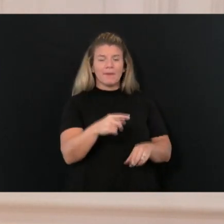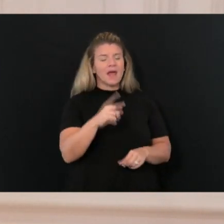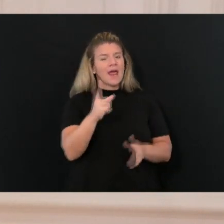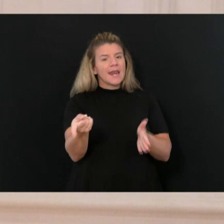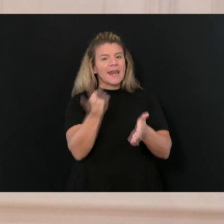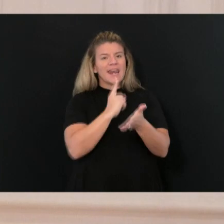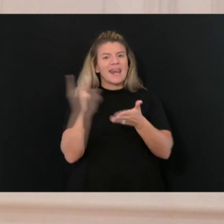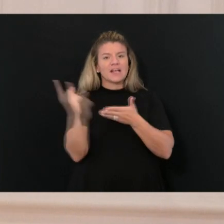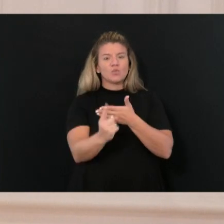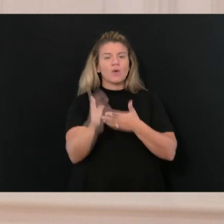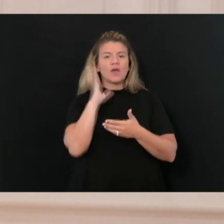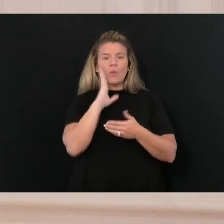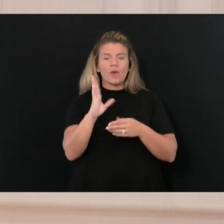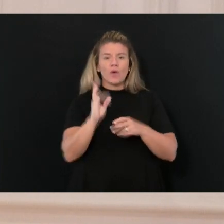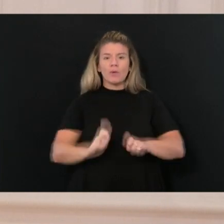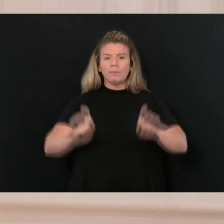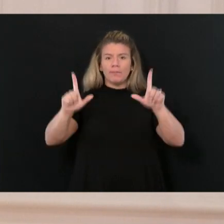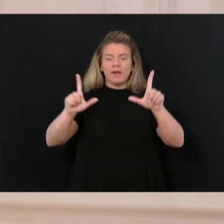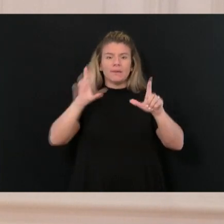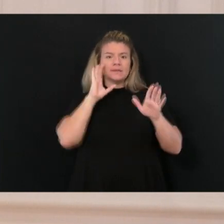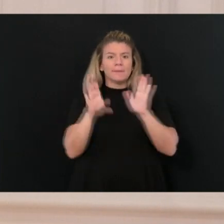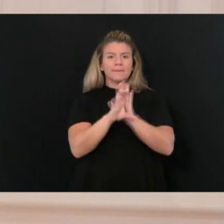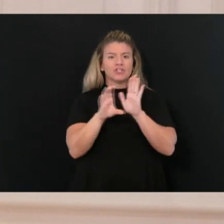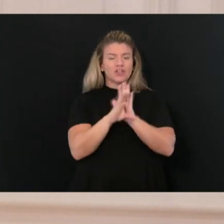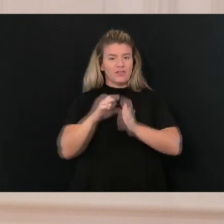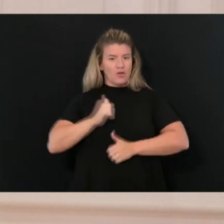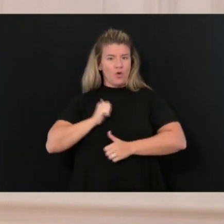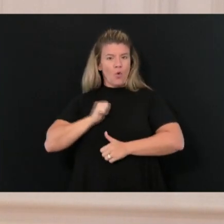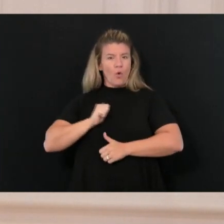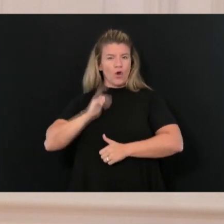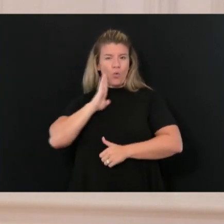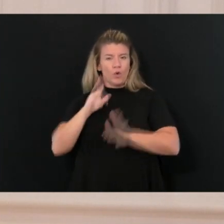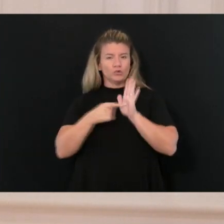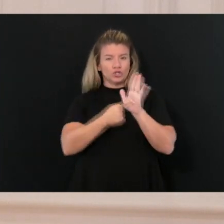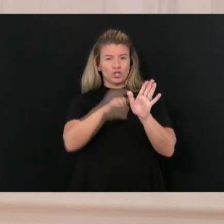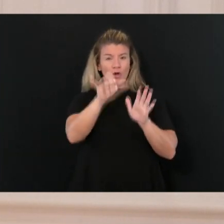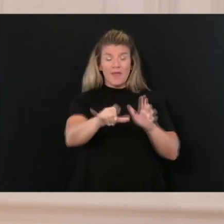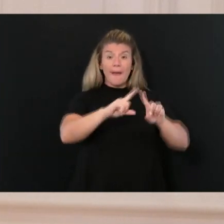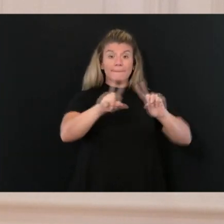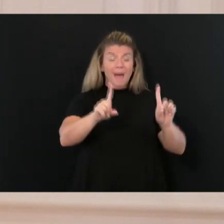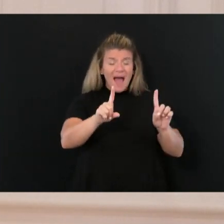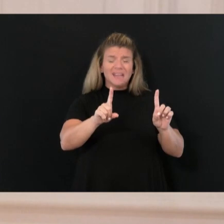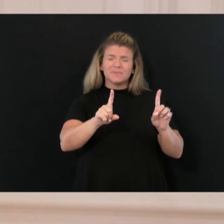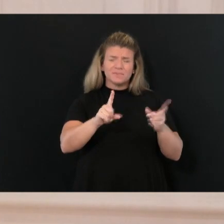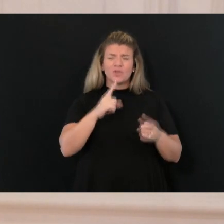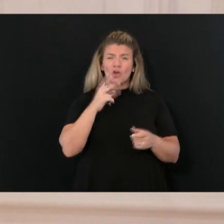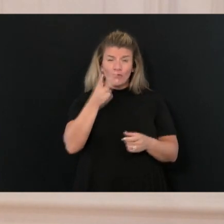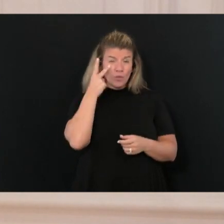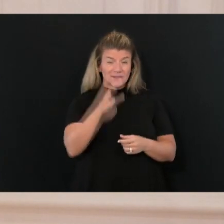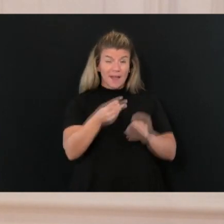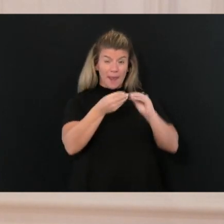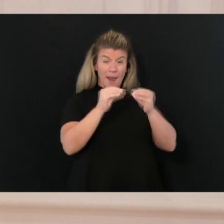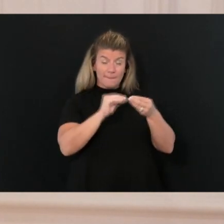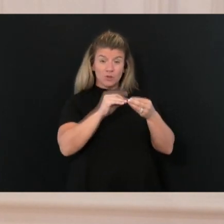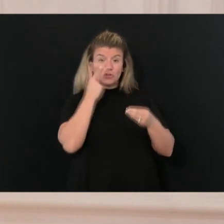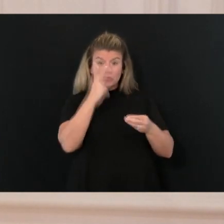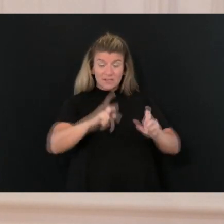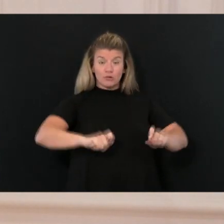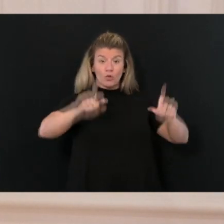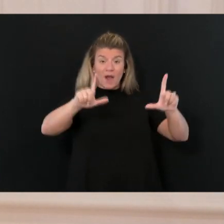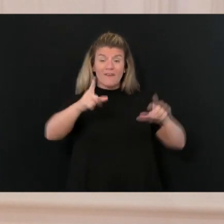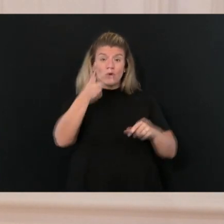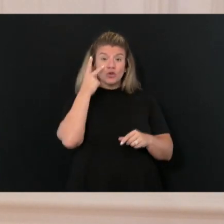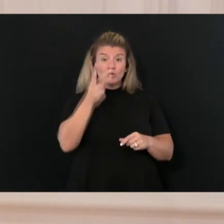next week from General Hoyer and National Guard, but right about the time that the governor issued the executive order